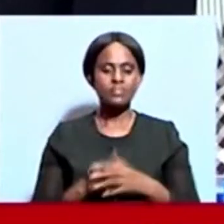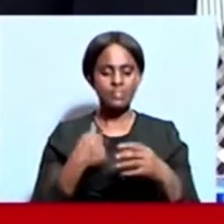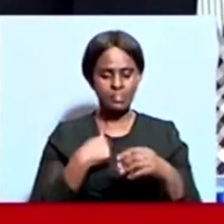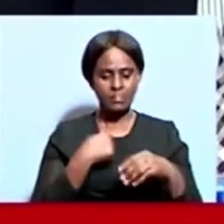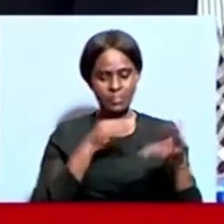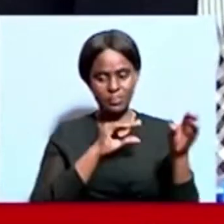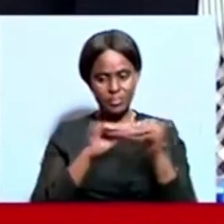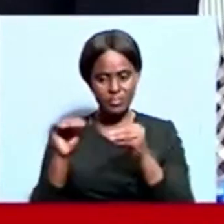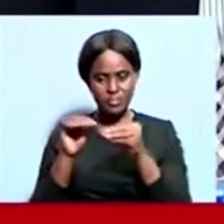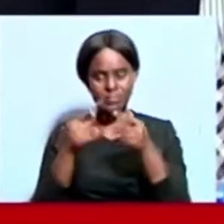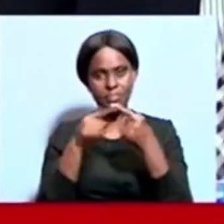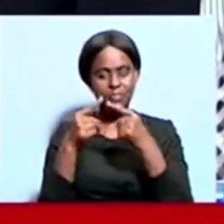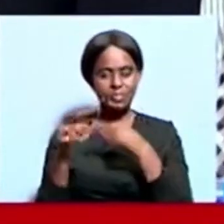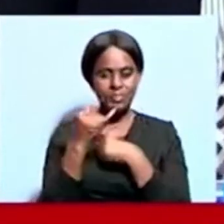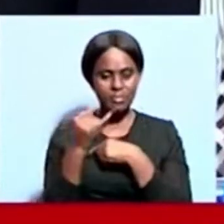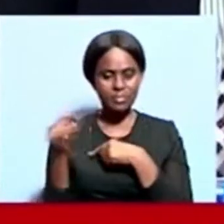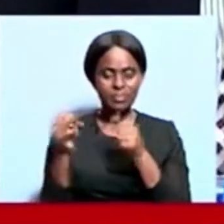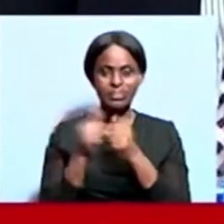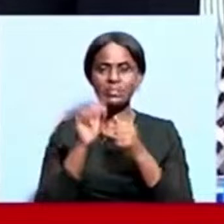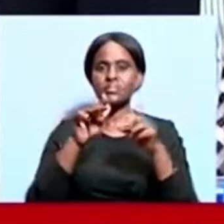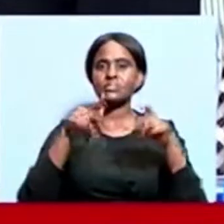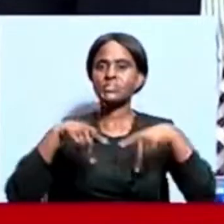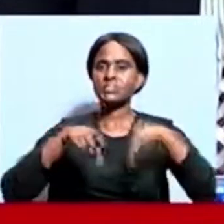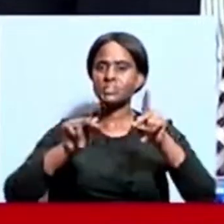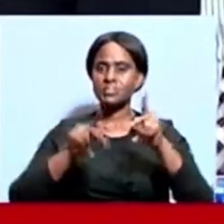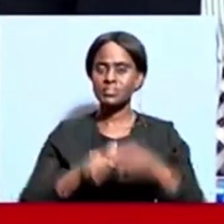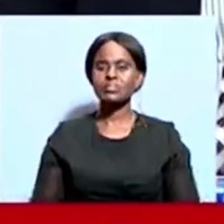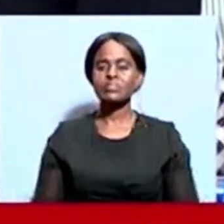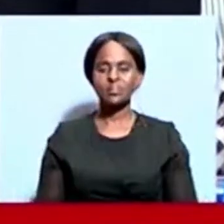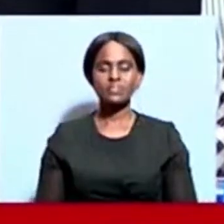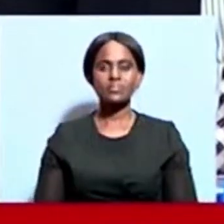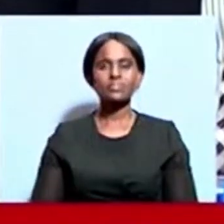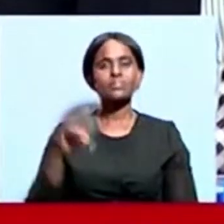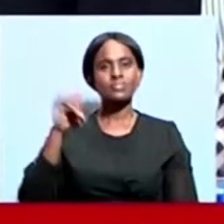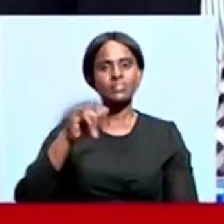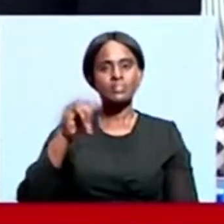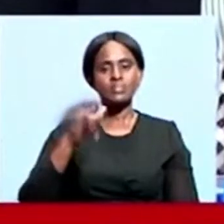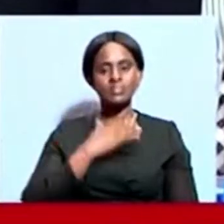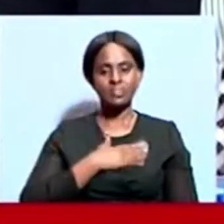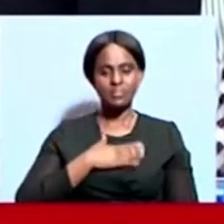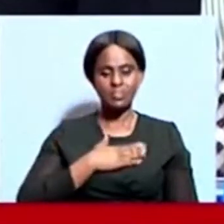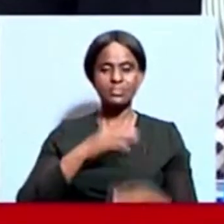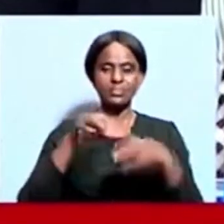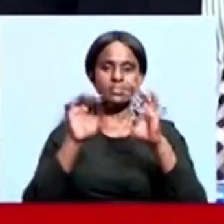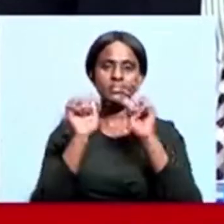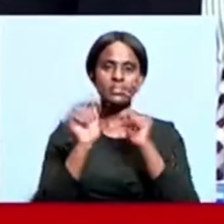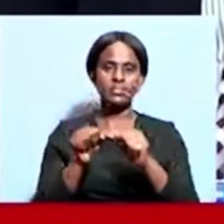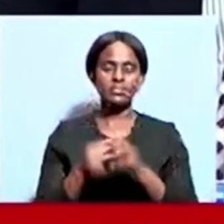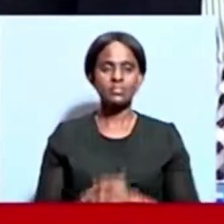to cross-cutting issues with your permission. Yes, please proceed.